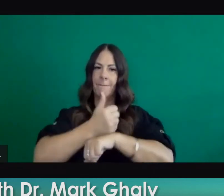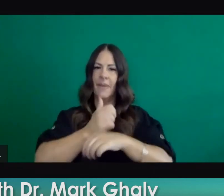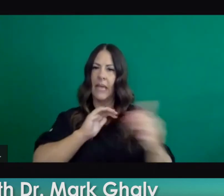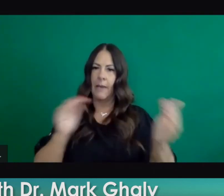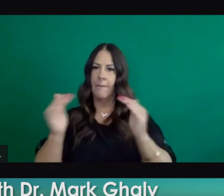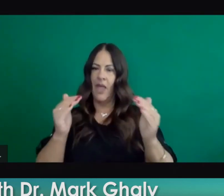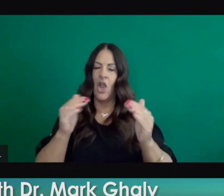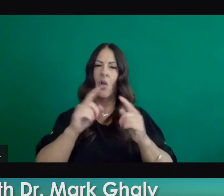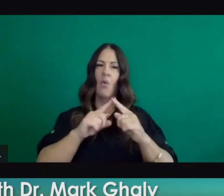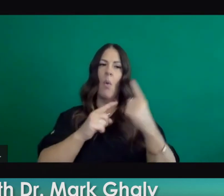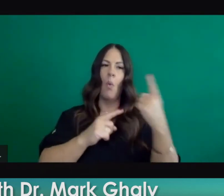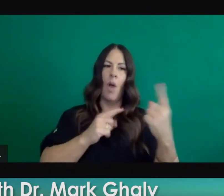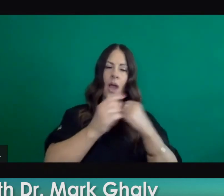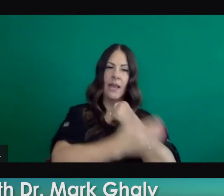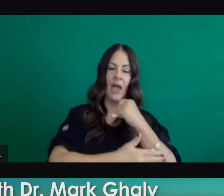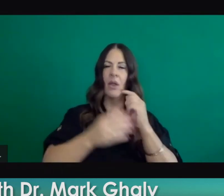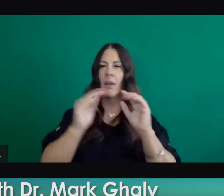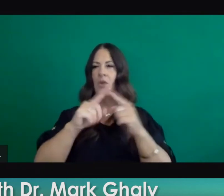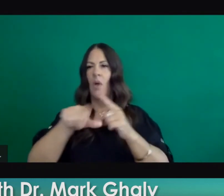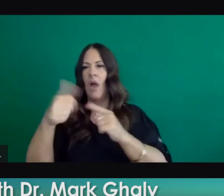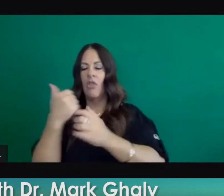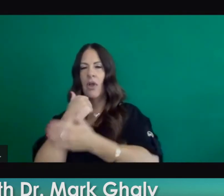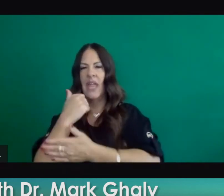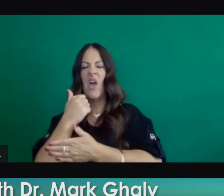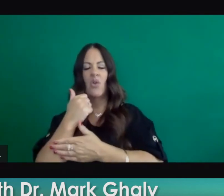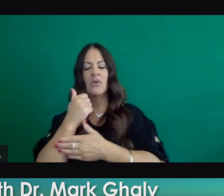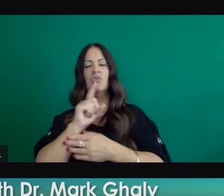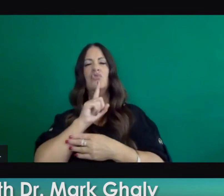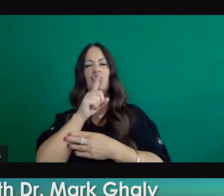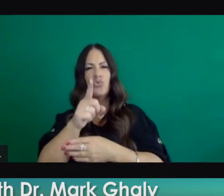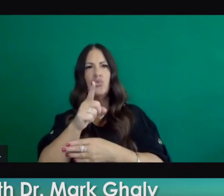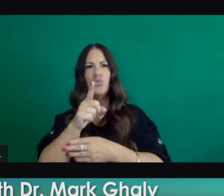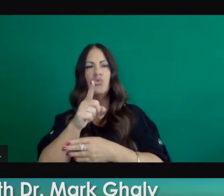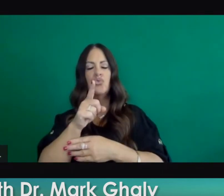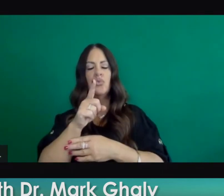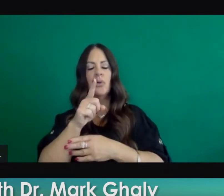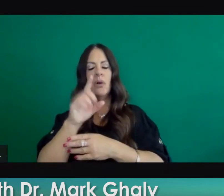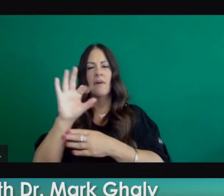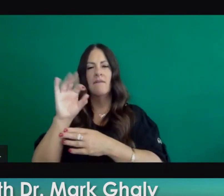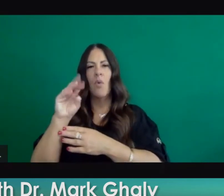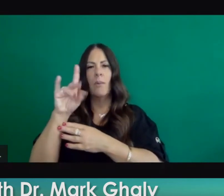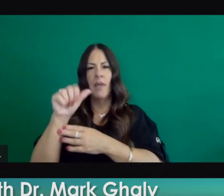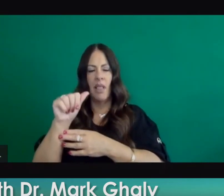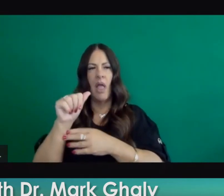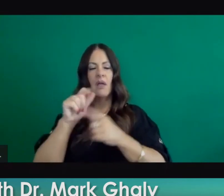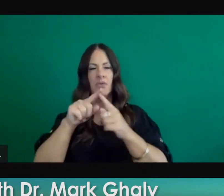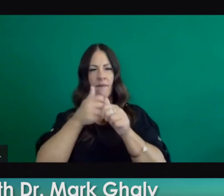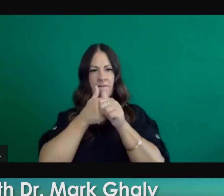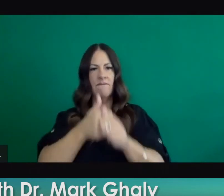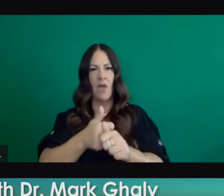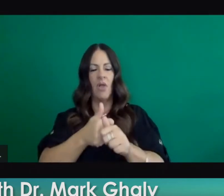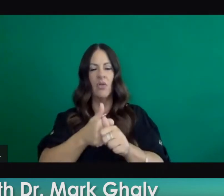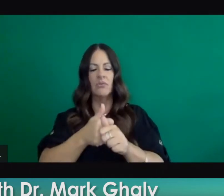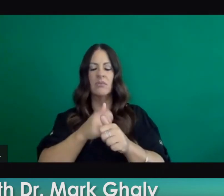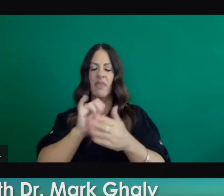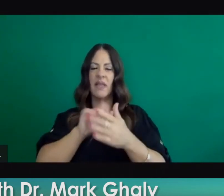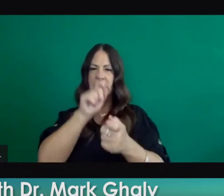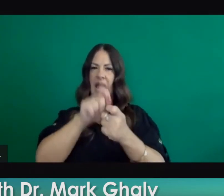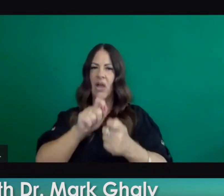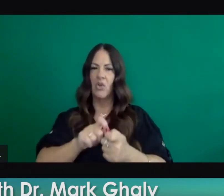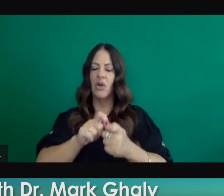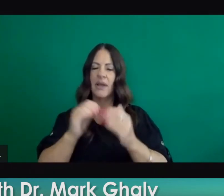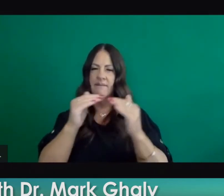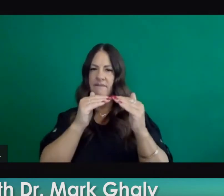county to county and have a true apples to apples as we move through this blueprint. Colleen Shelby, Los